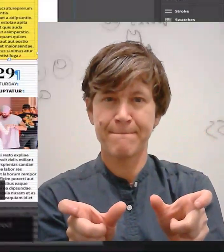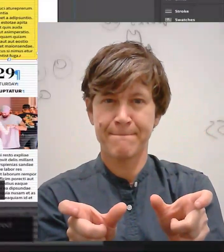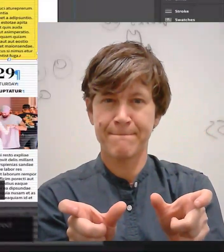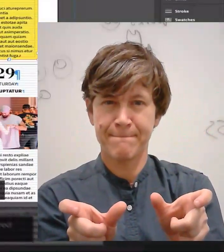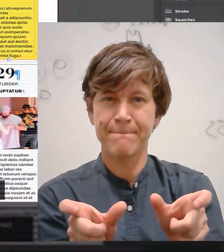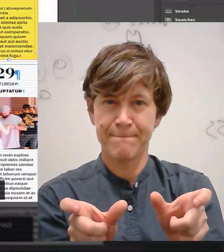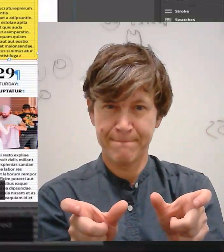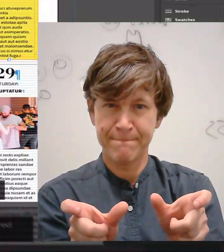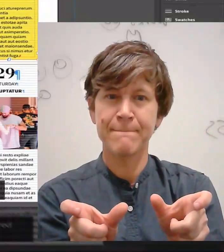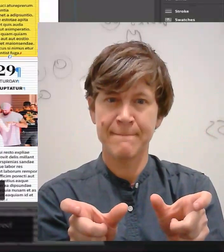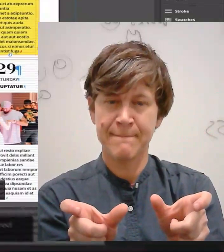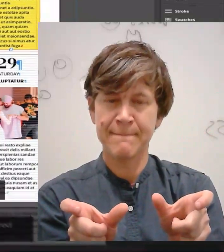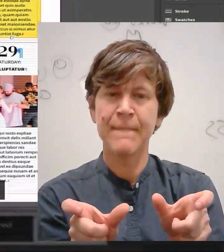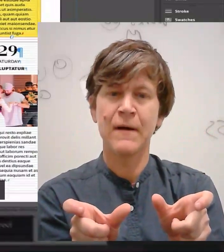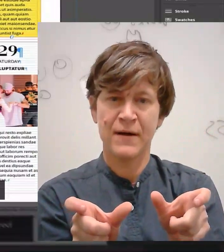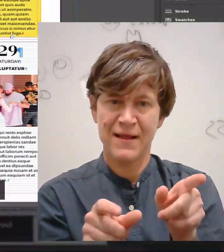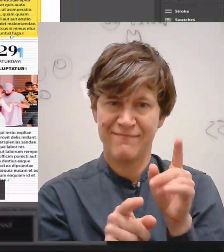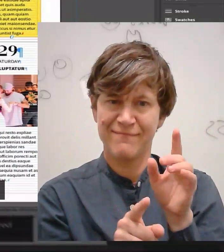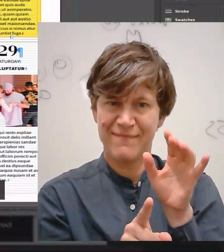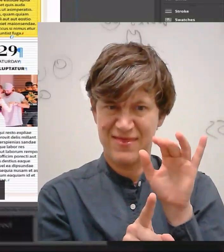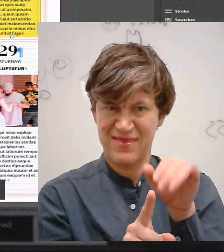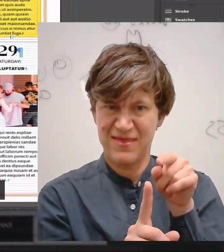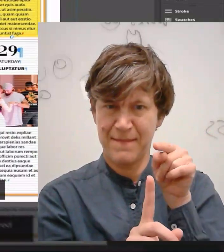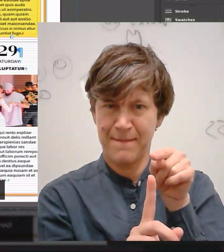I'm going to increase the size of the